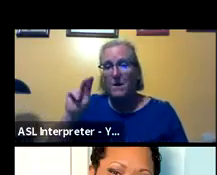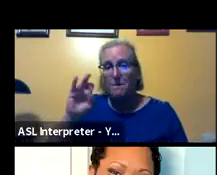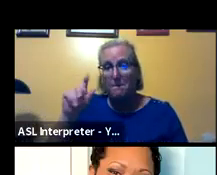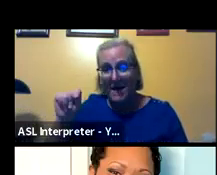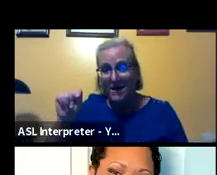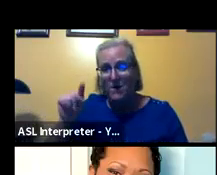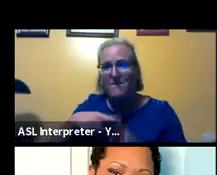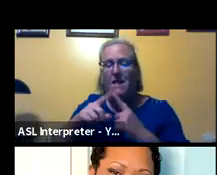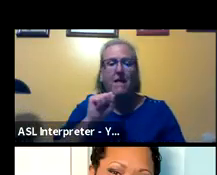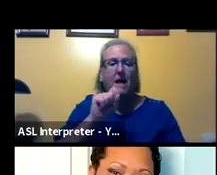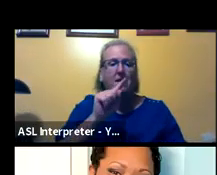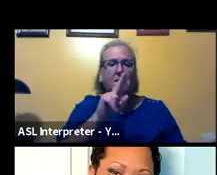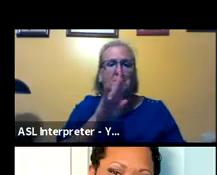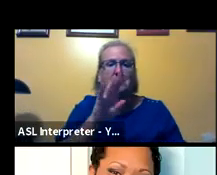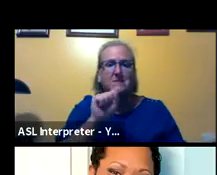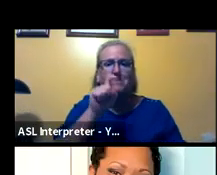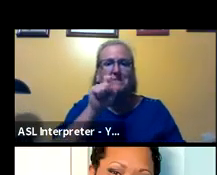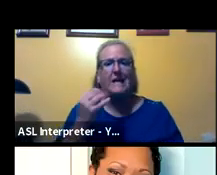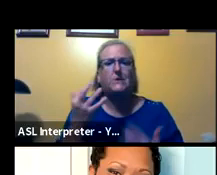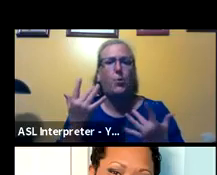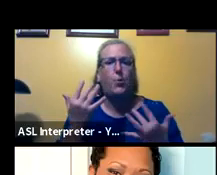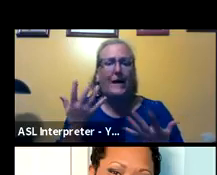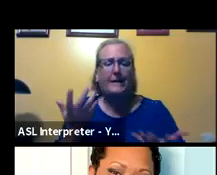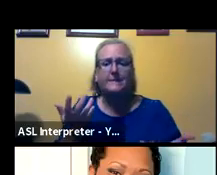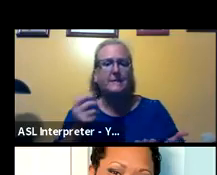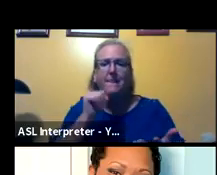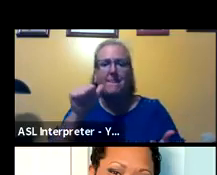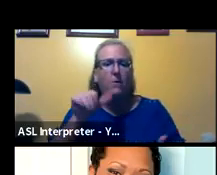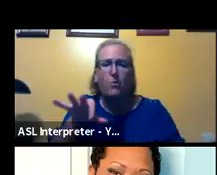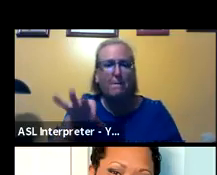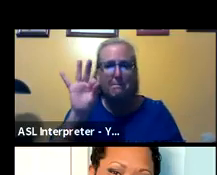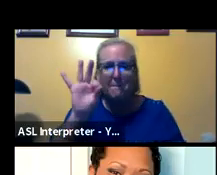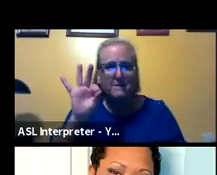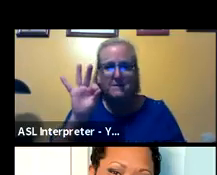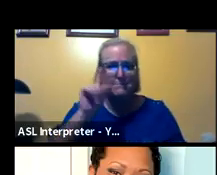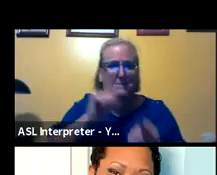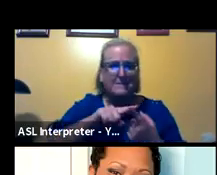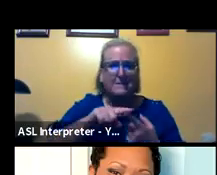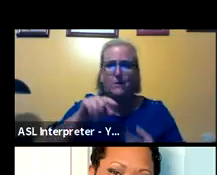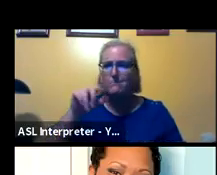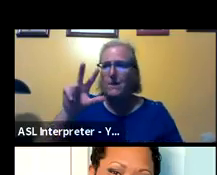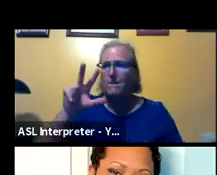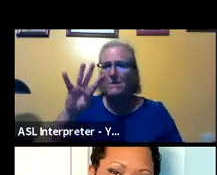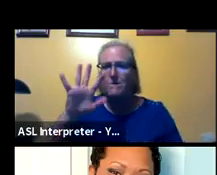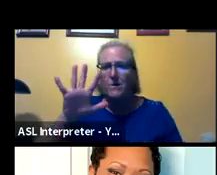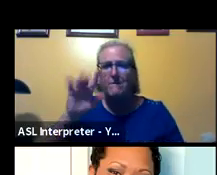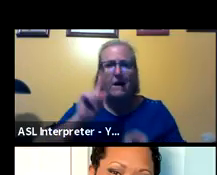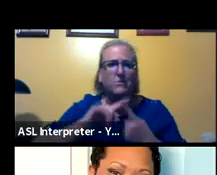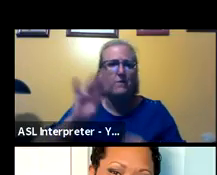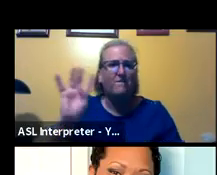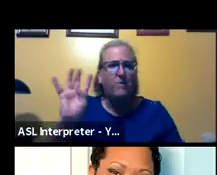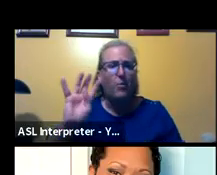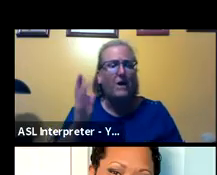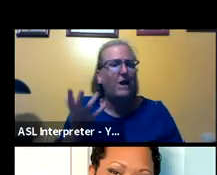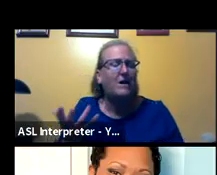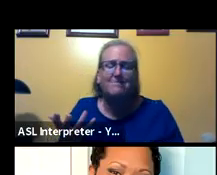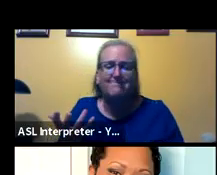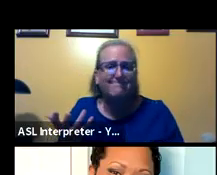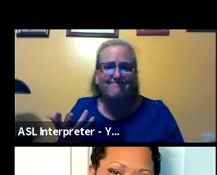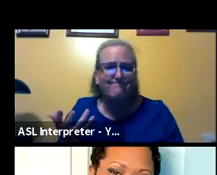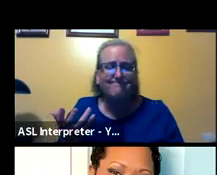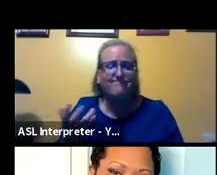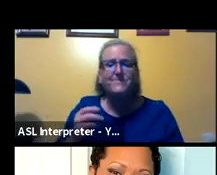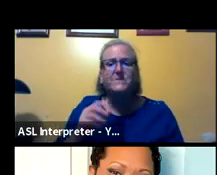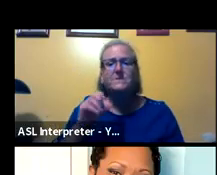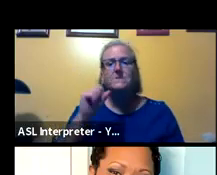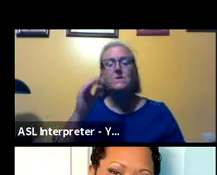to automatically wait and were not picked up historically until between 3:45 and 4 o'clock. So